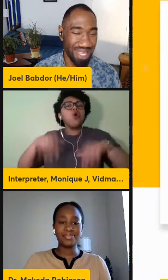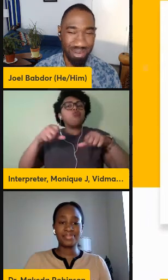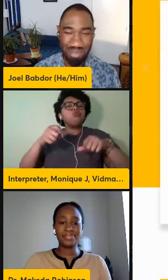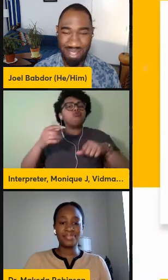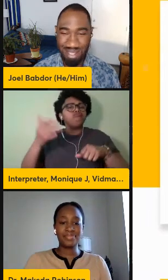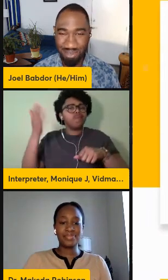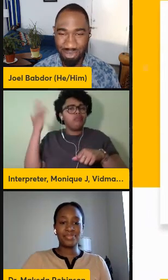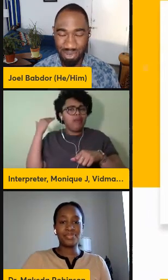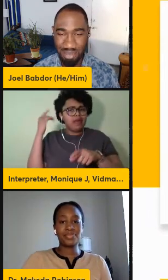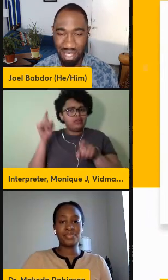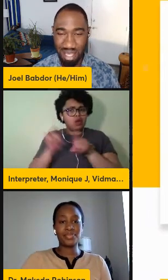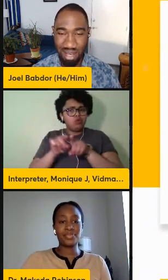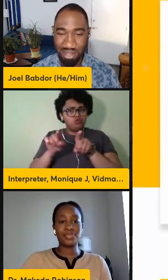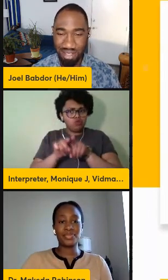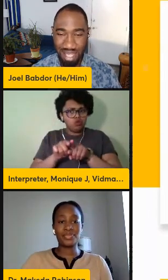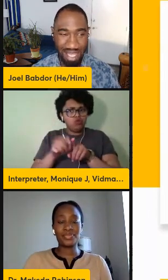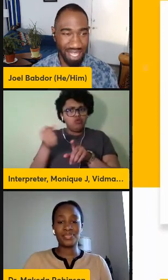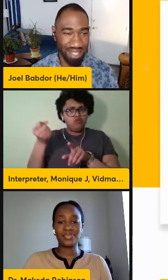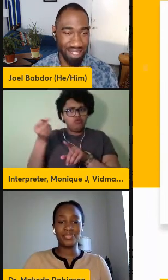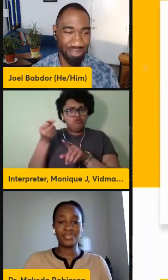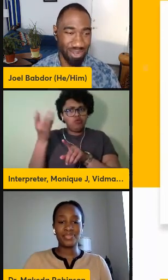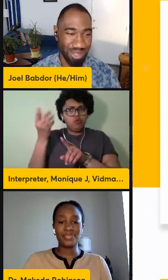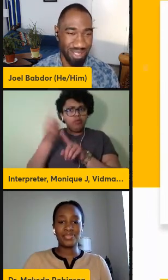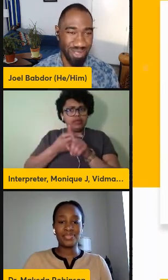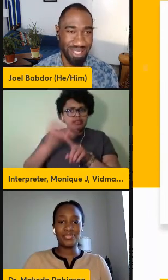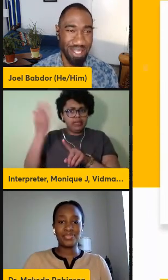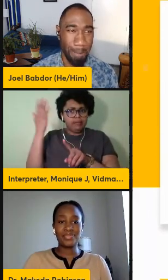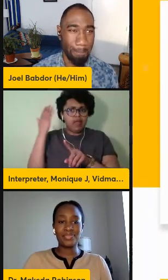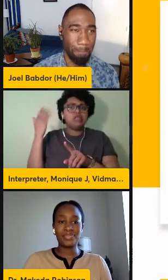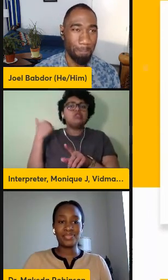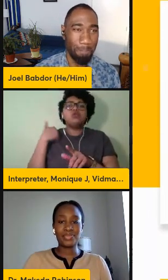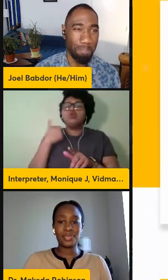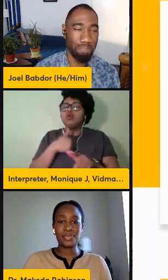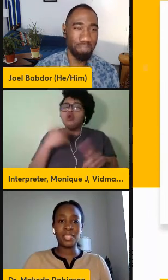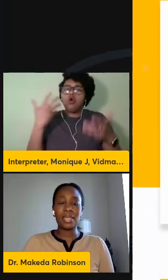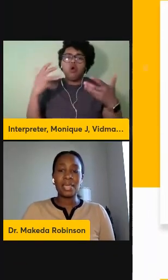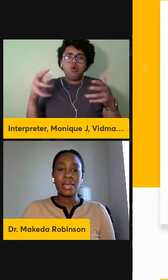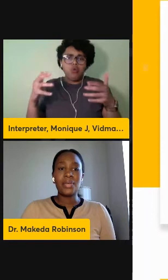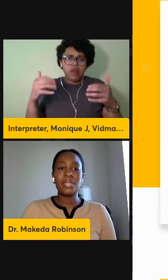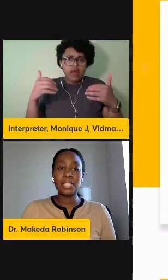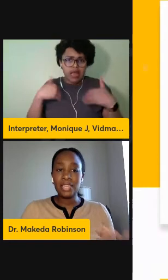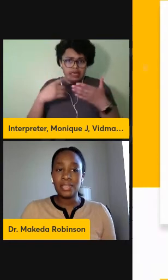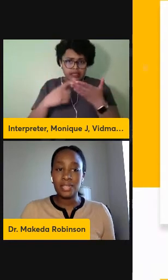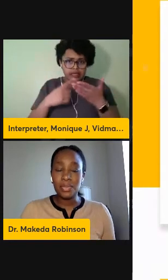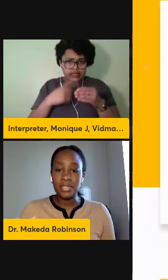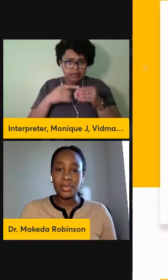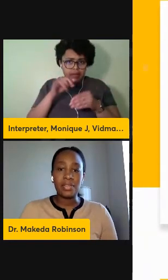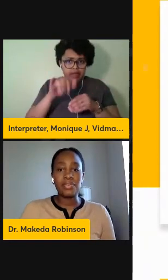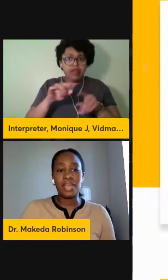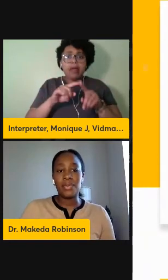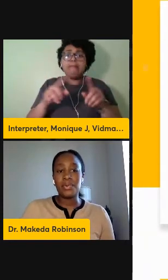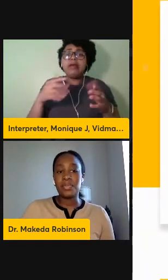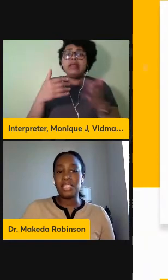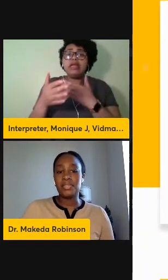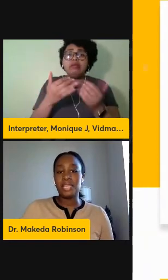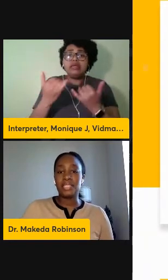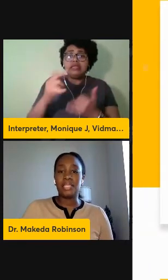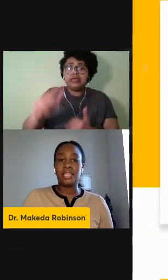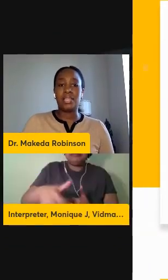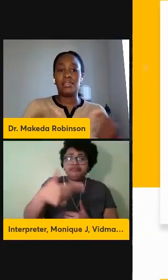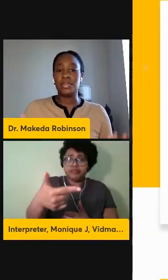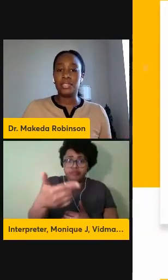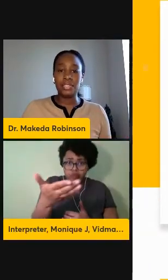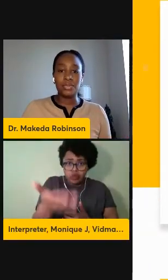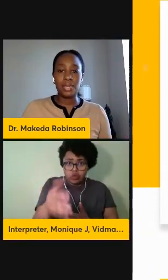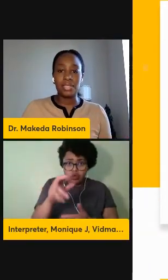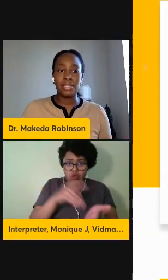Dr. Makeda Robinson, for being here today, and the floor is yours. Well, thank you so much, Joel, for that warm